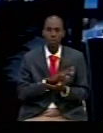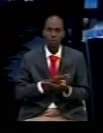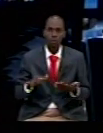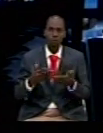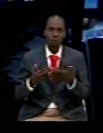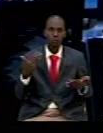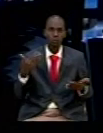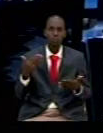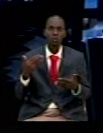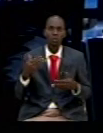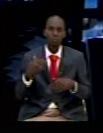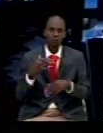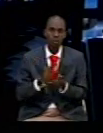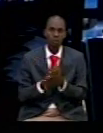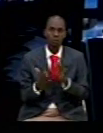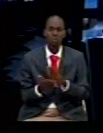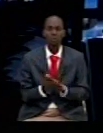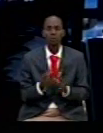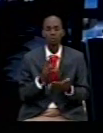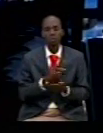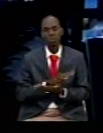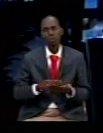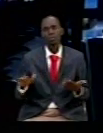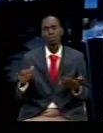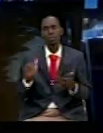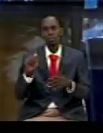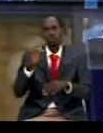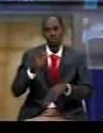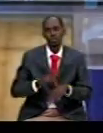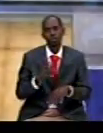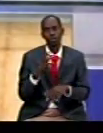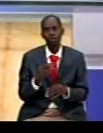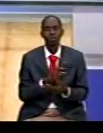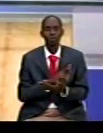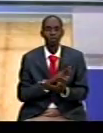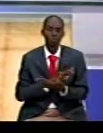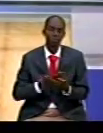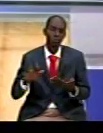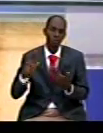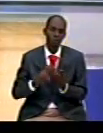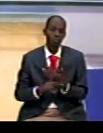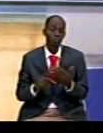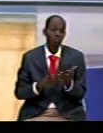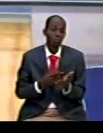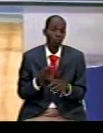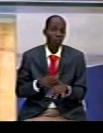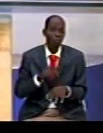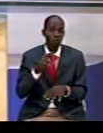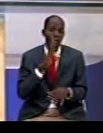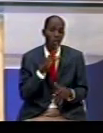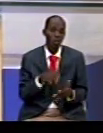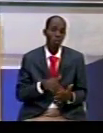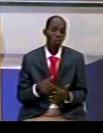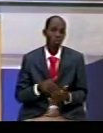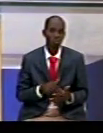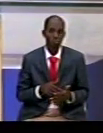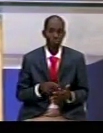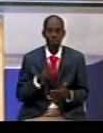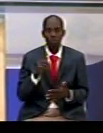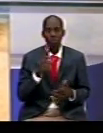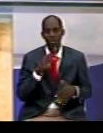A touch of righteousness. There are times you're weary, you're